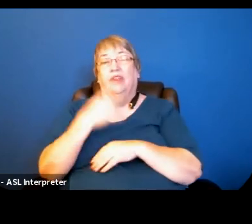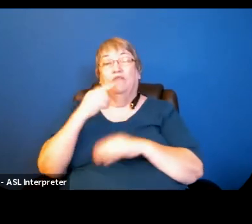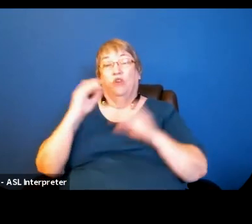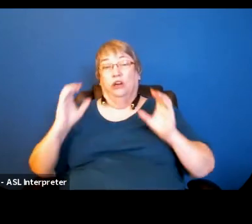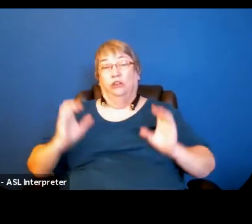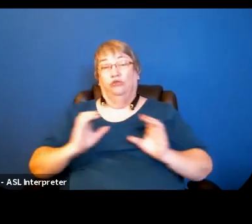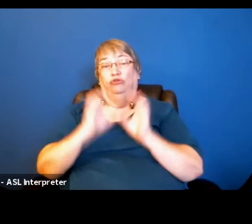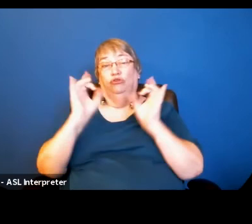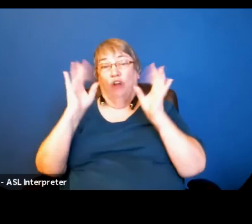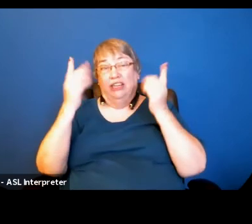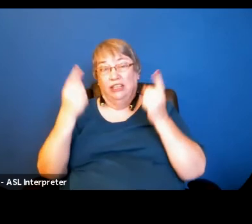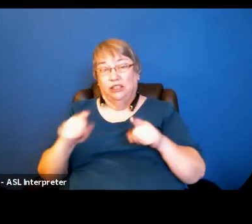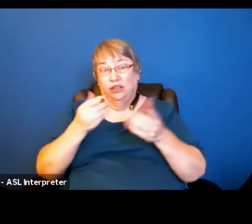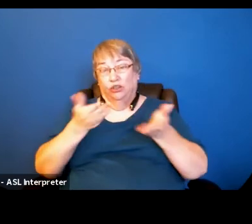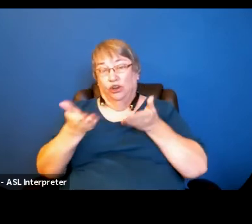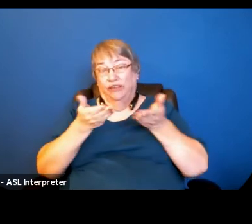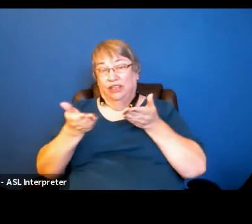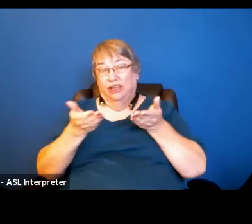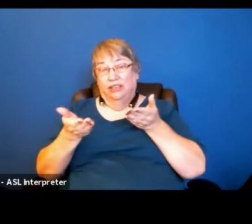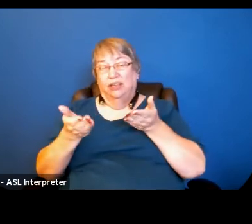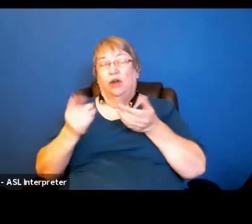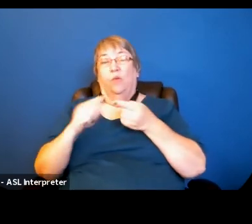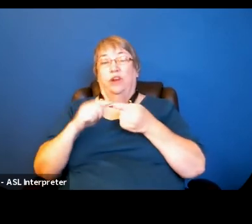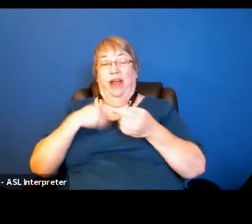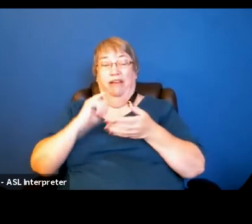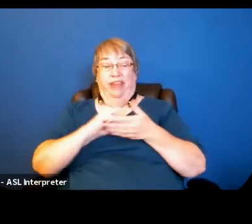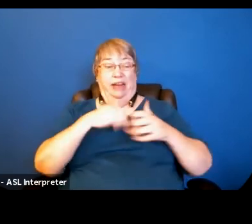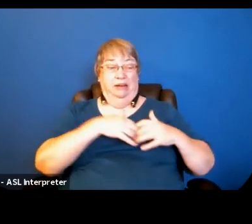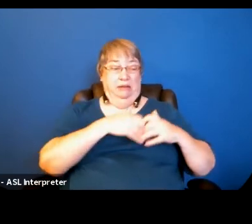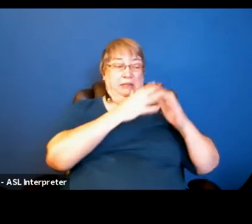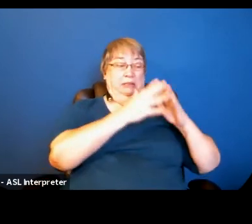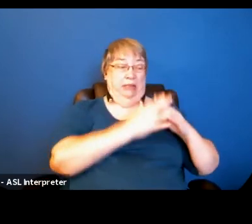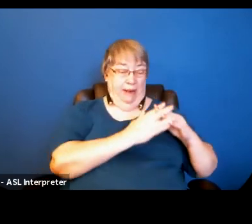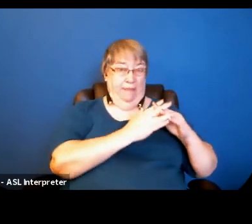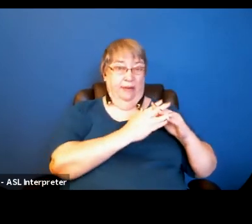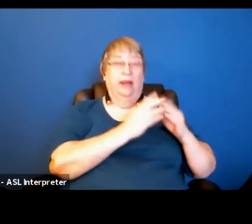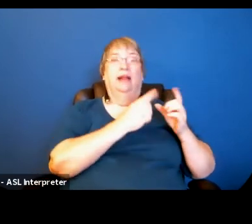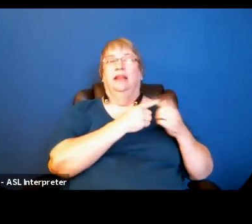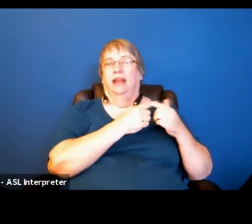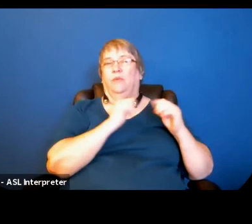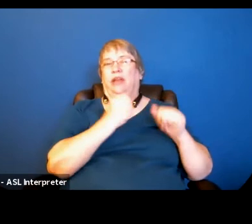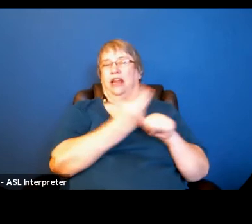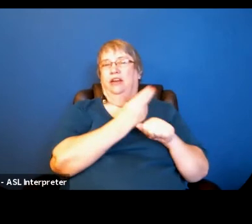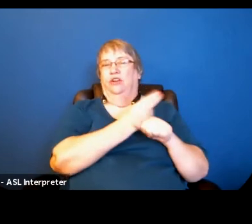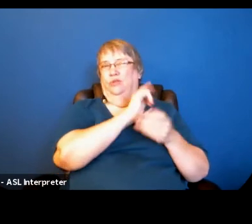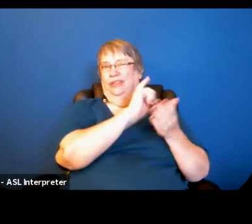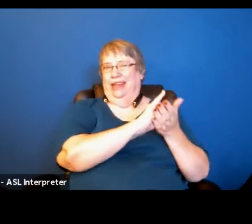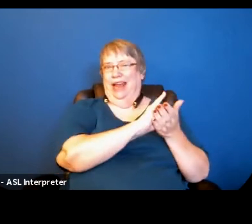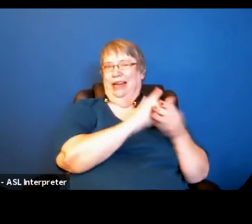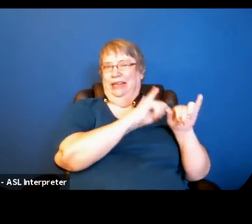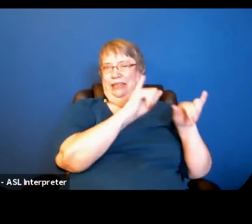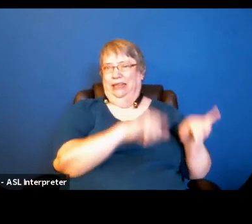services, that once you have that infrastructure in place, we think there's lots of opportunities to leverage that infrastructure for